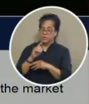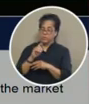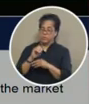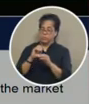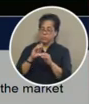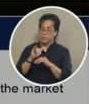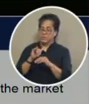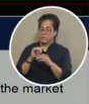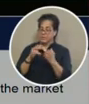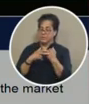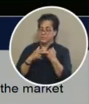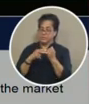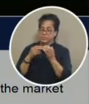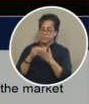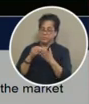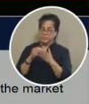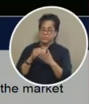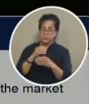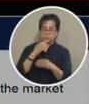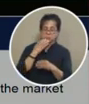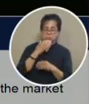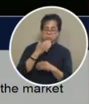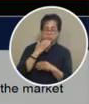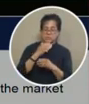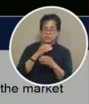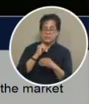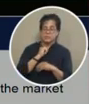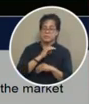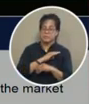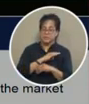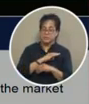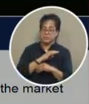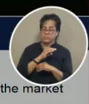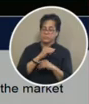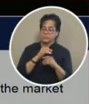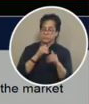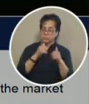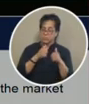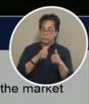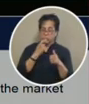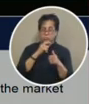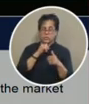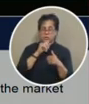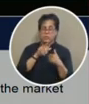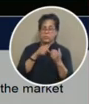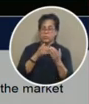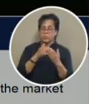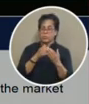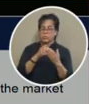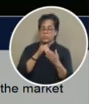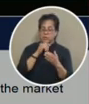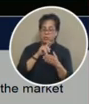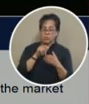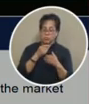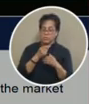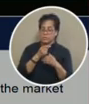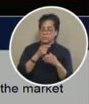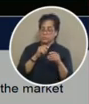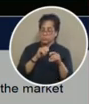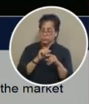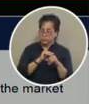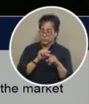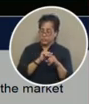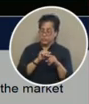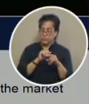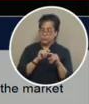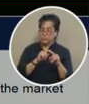money. So I really want to thank our staff and give them the kudos for not only taking to the training, but then doing something